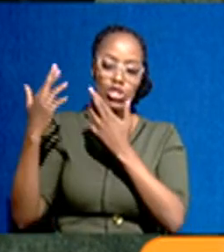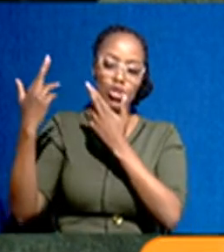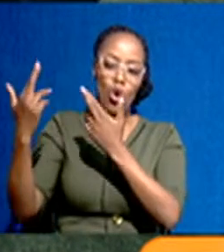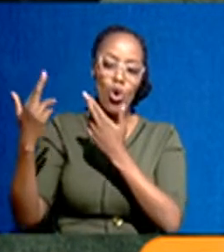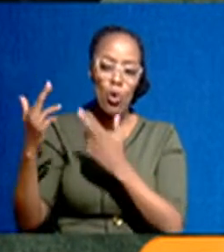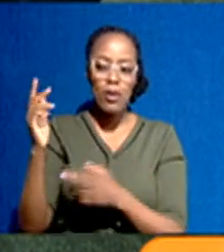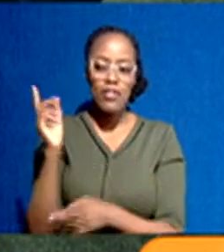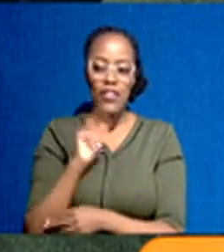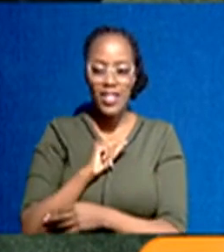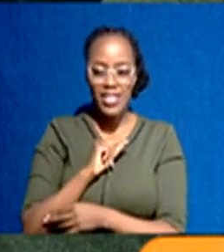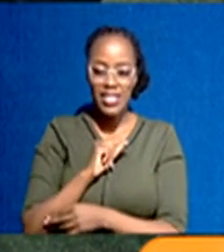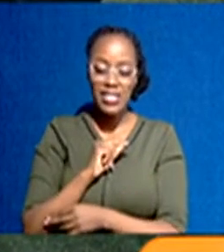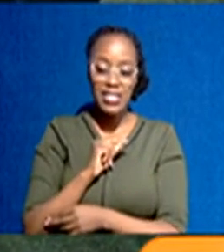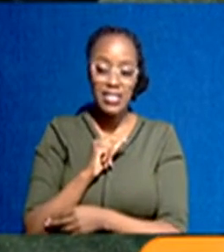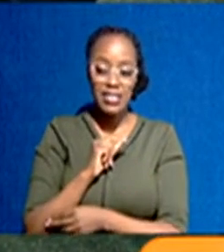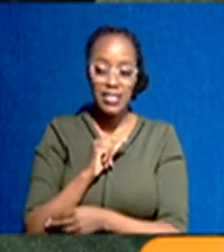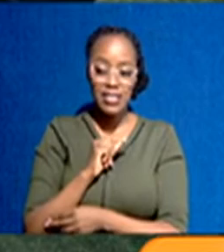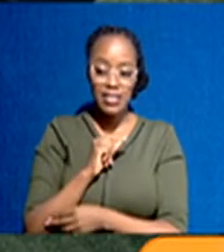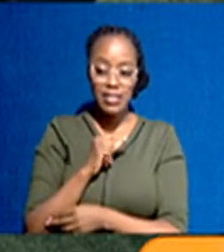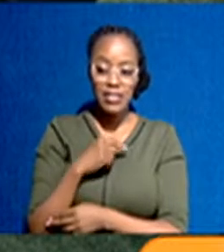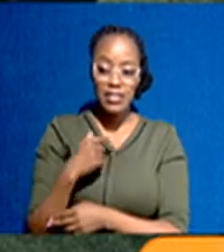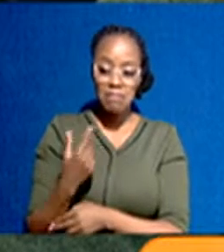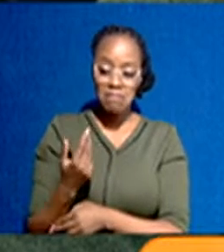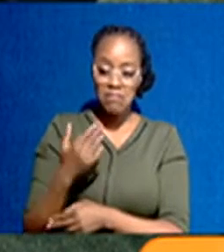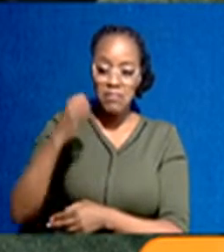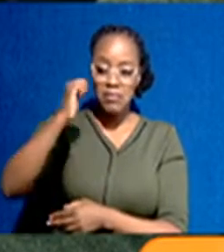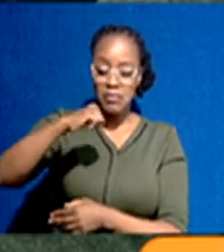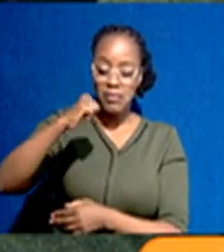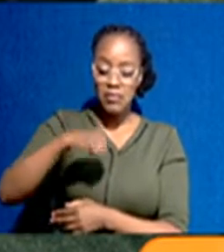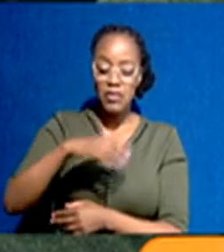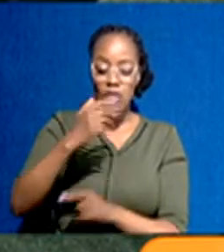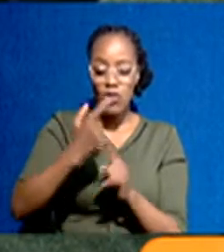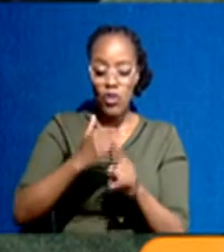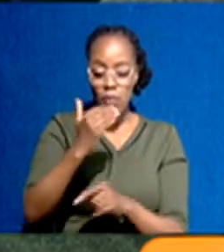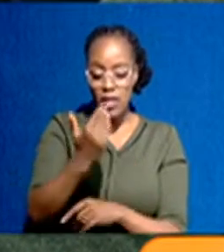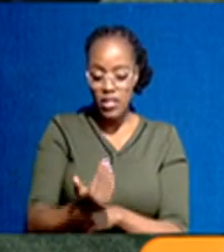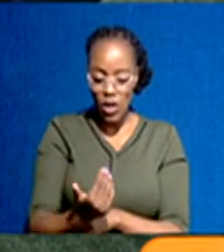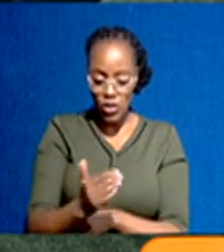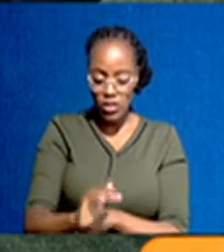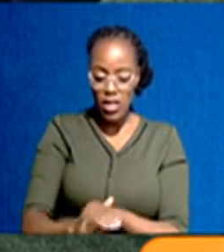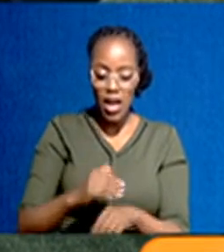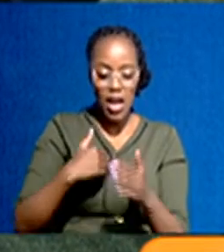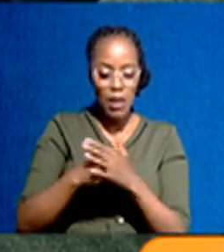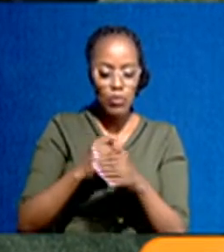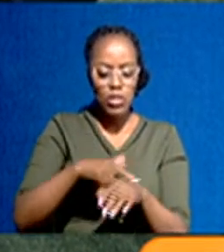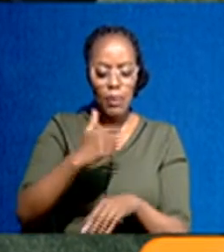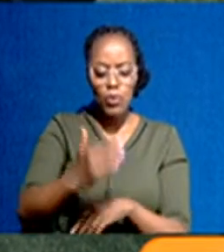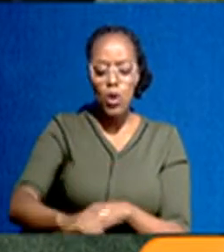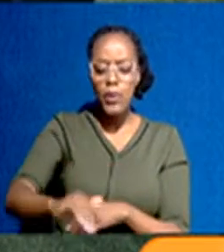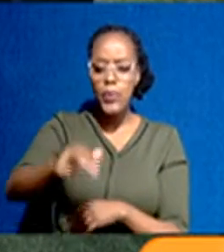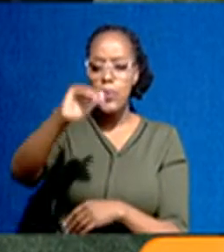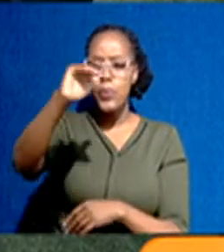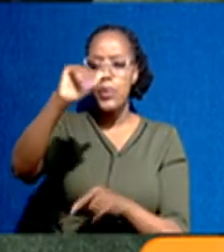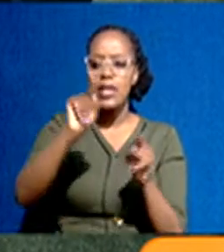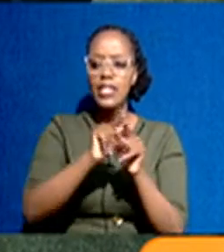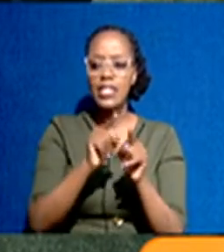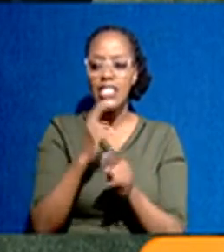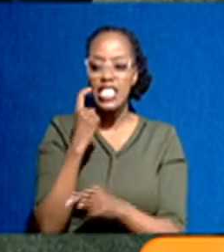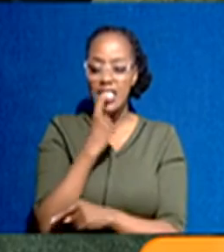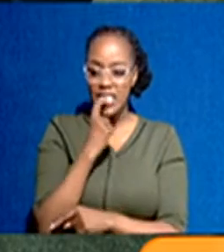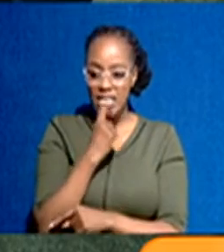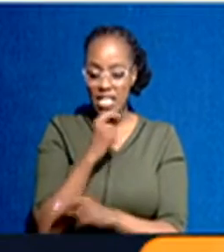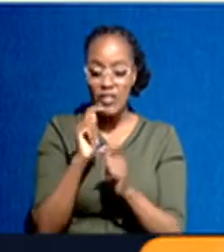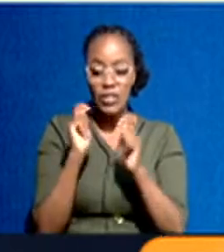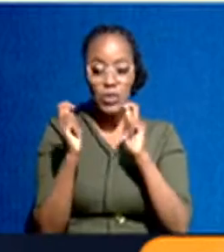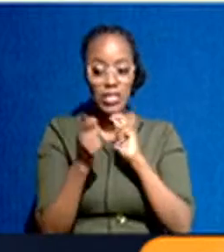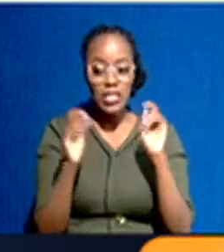completely, thinking that they'll go from their childhood all the way out to adulthood with the same teeth with no way to change